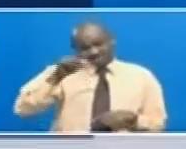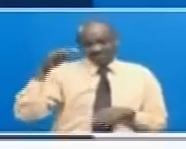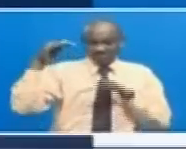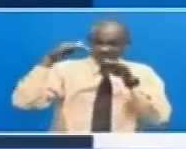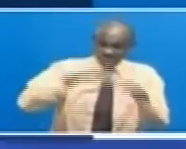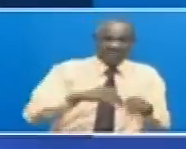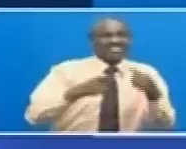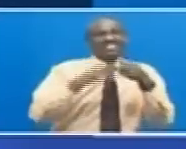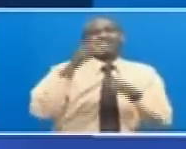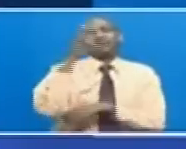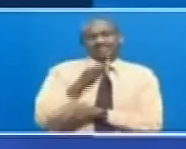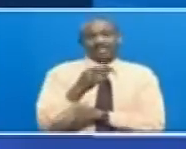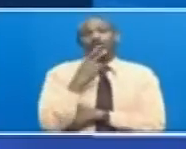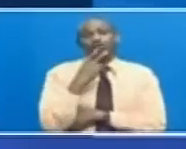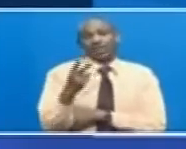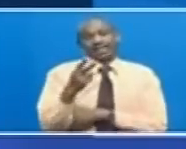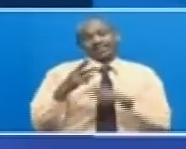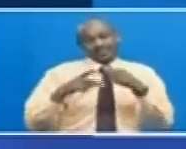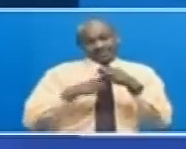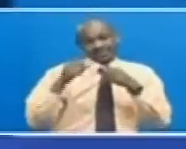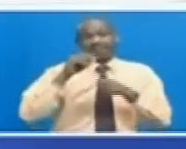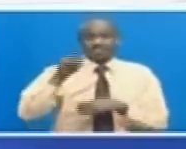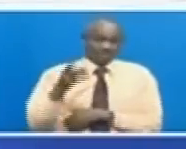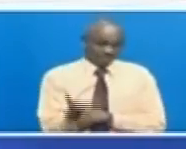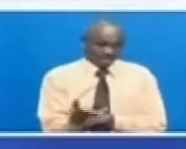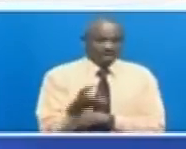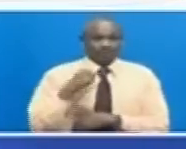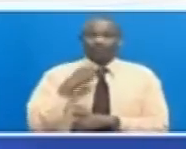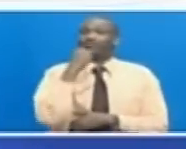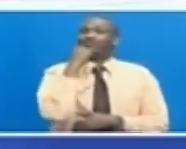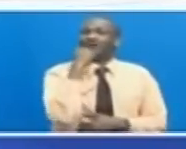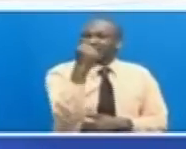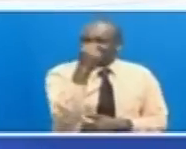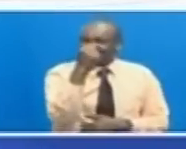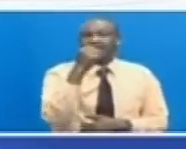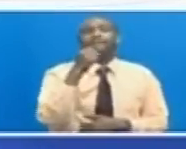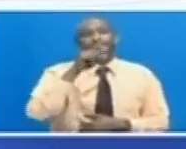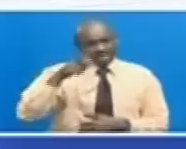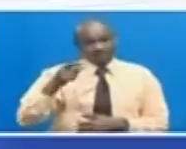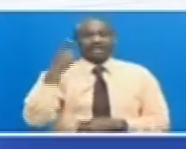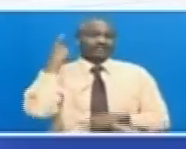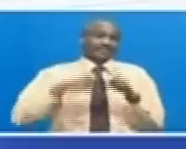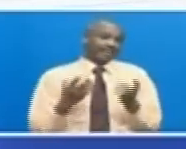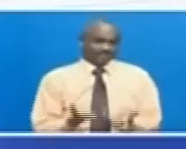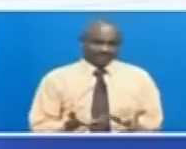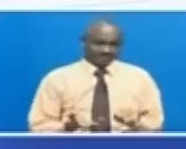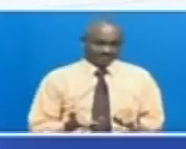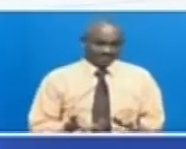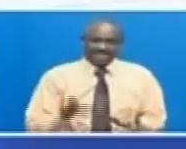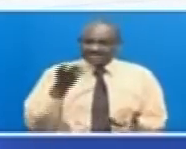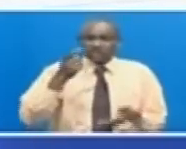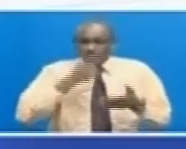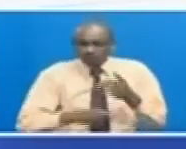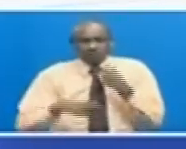by 60% to 216 million shillings from 550 million shillings last year. Interestingly, the cost